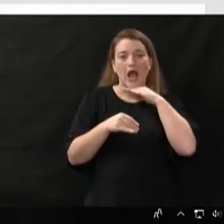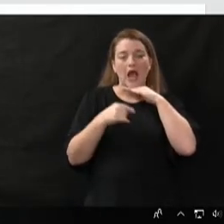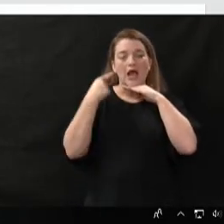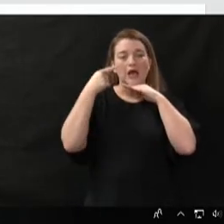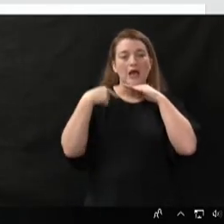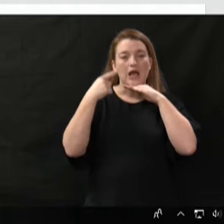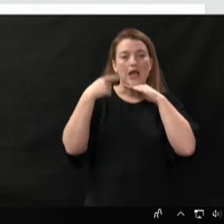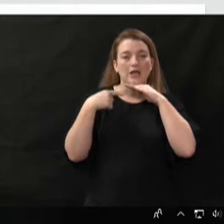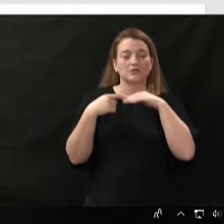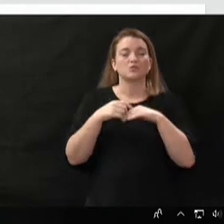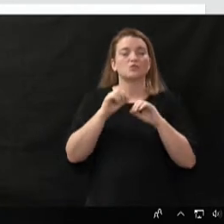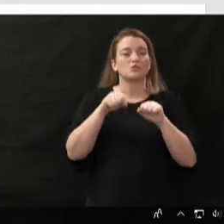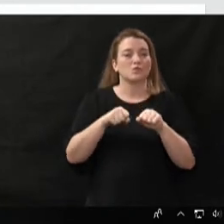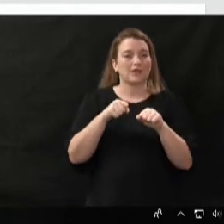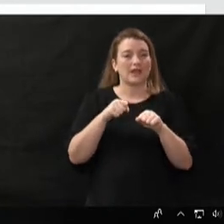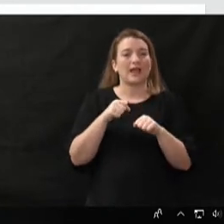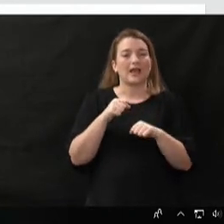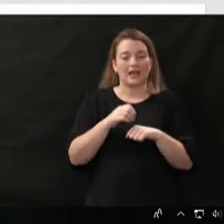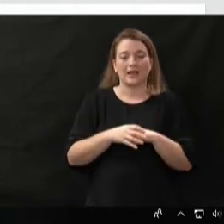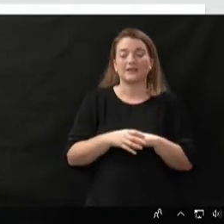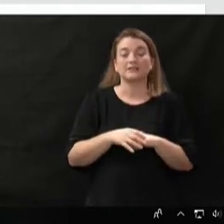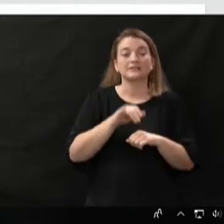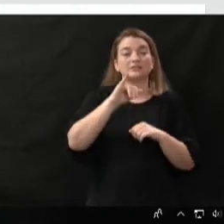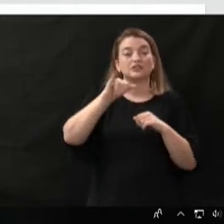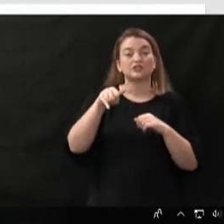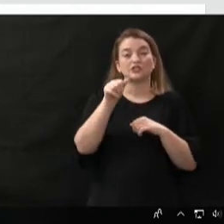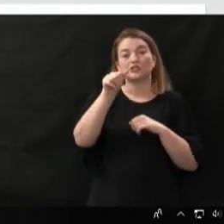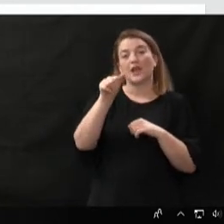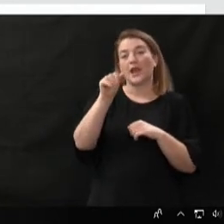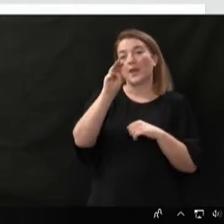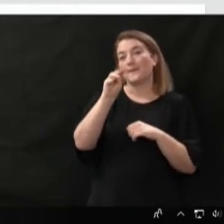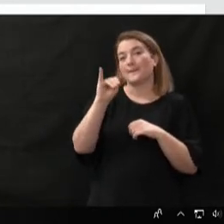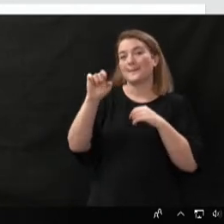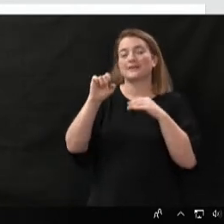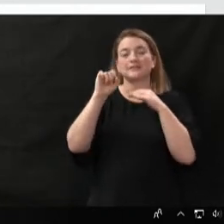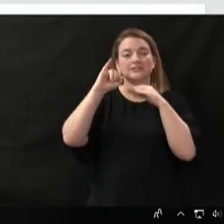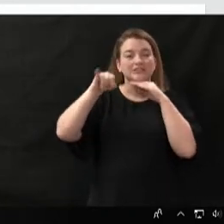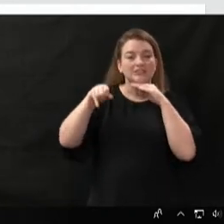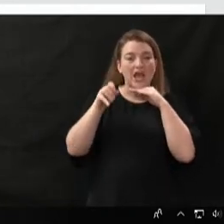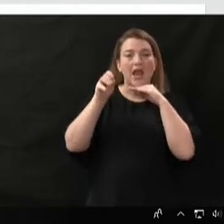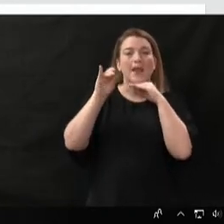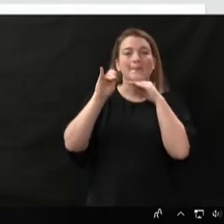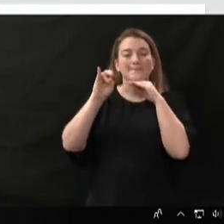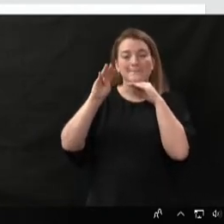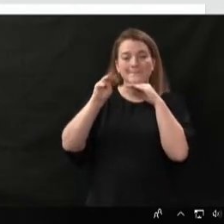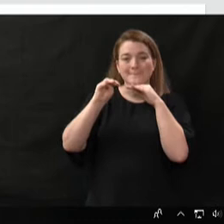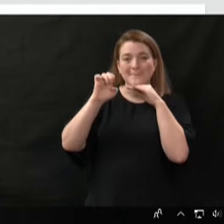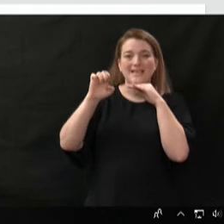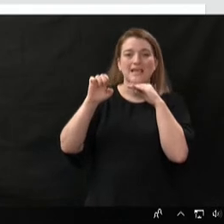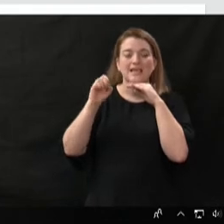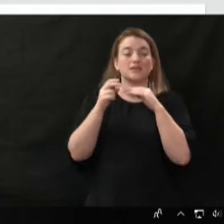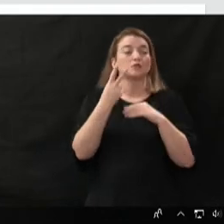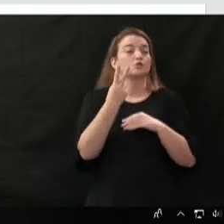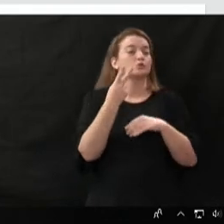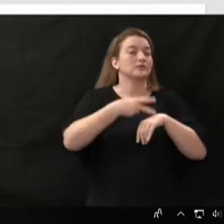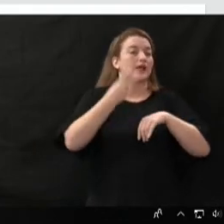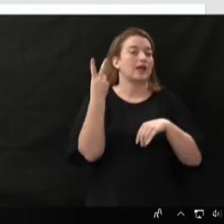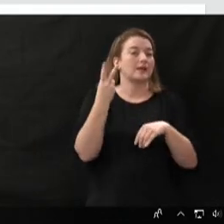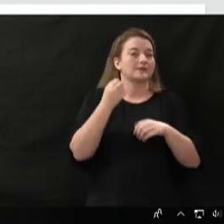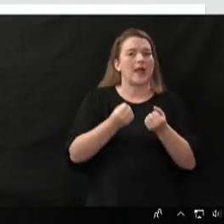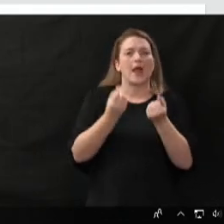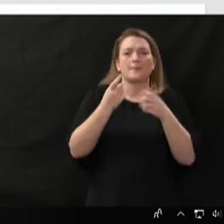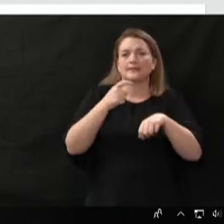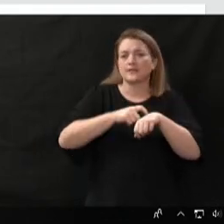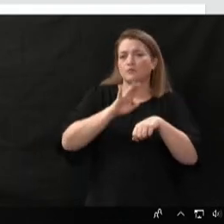we're saying the name Jamie, Jamie, and our chin drops two times. How many times does our chin drop? And we